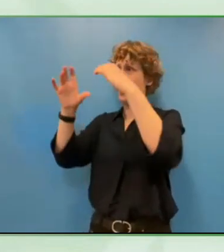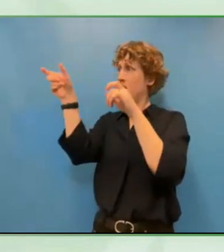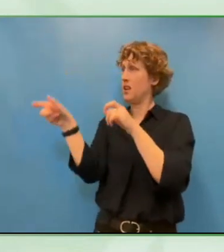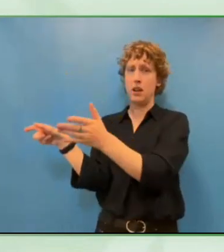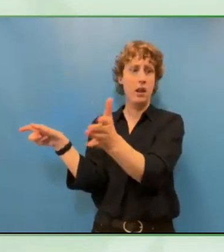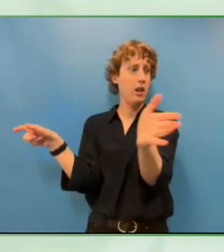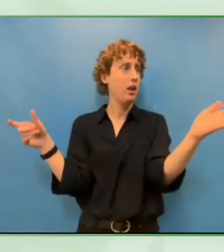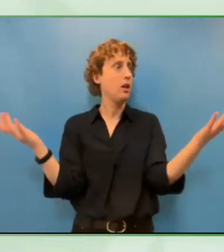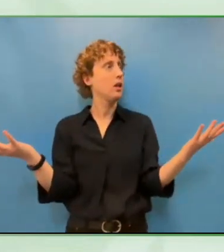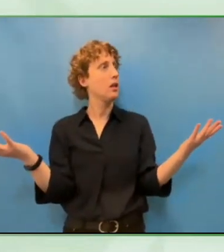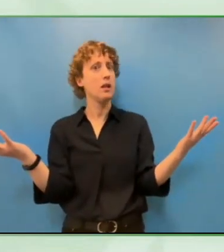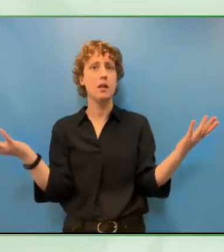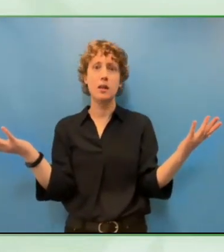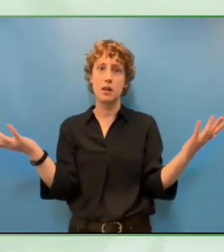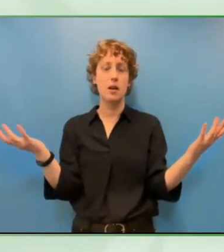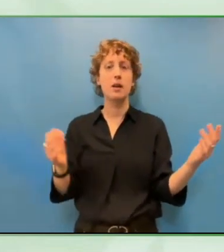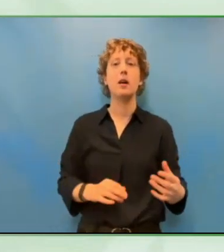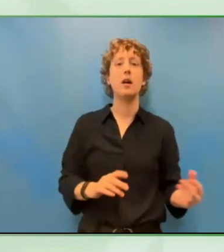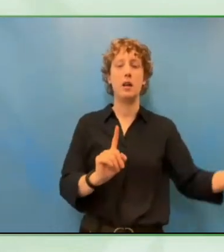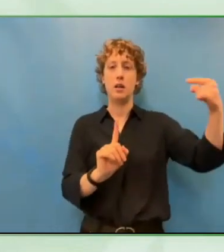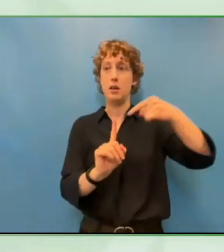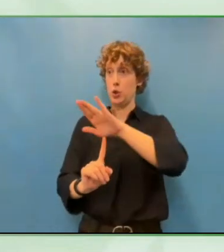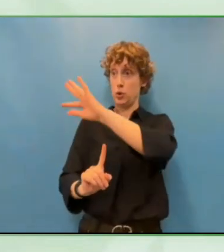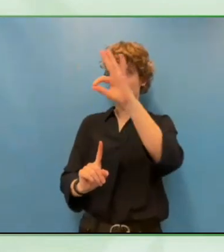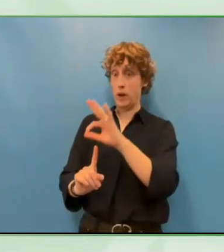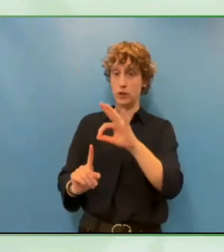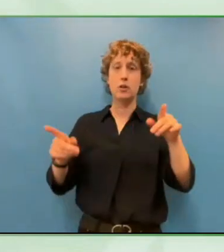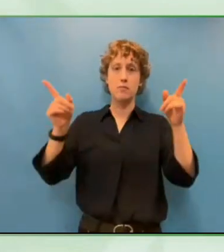I think what really works, back to your question, is co-production.